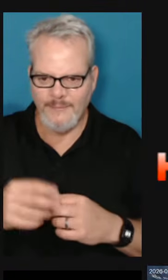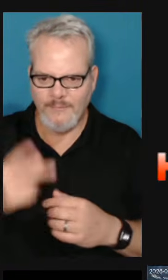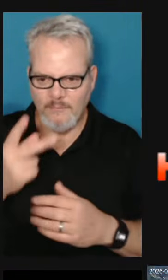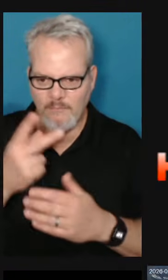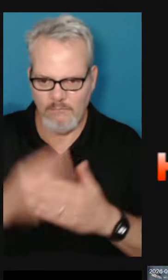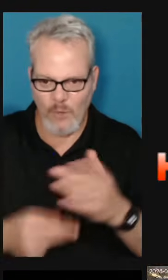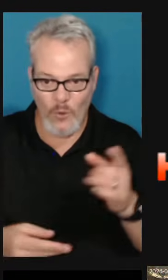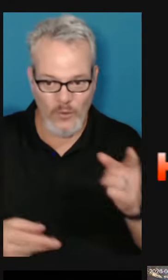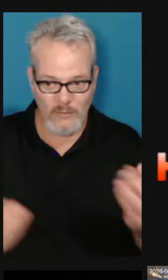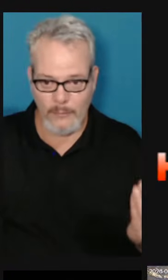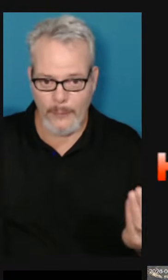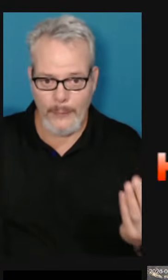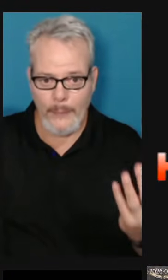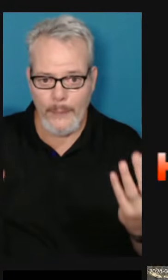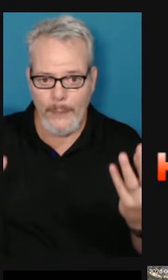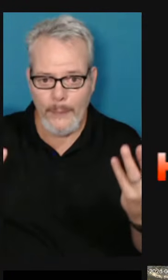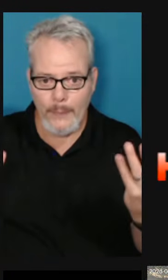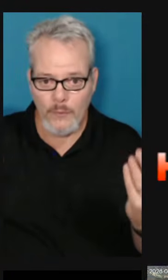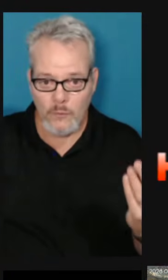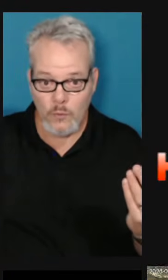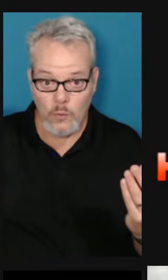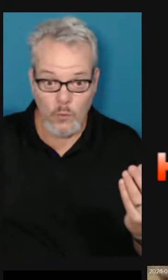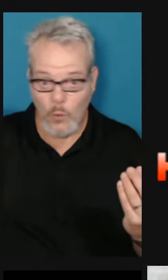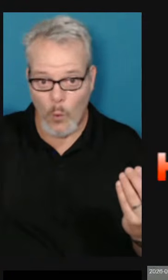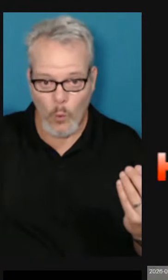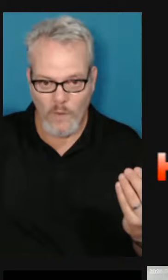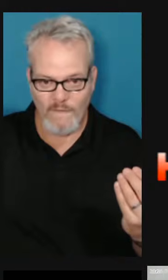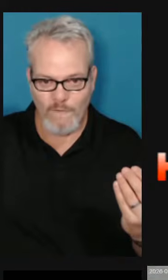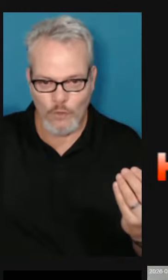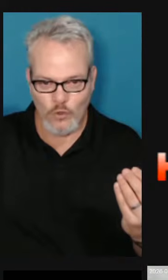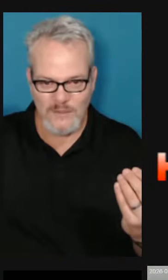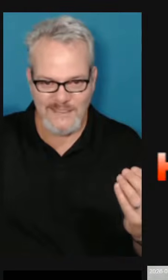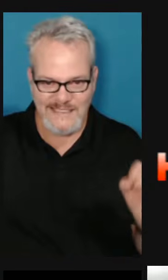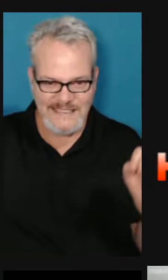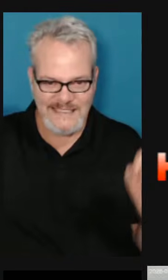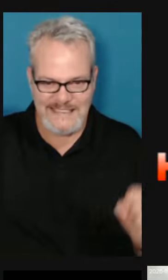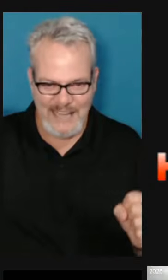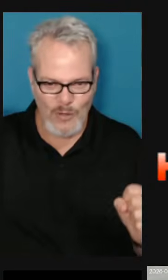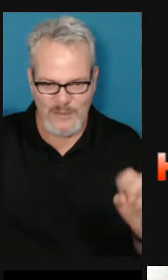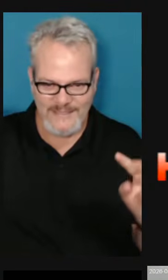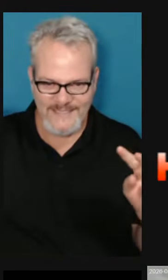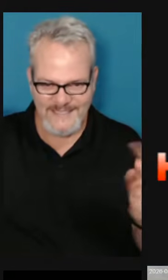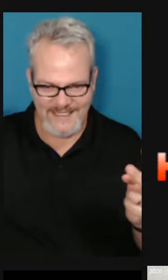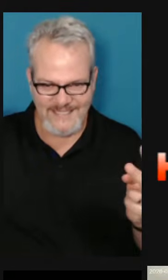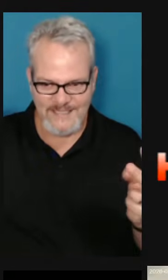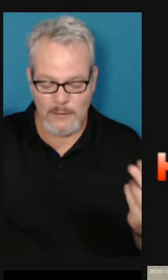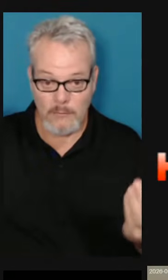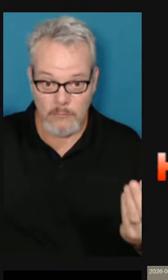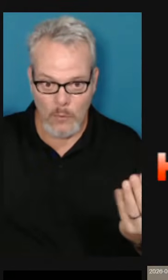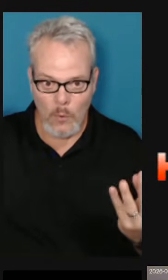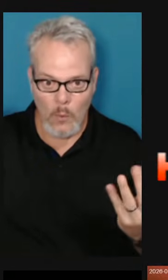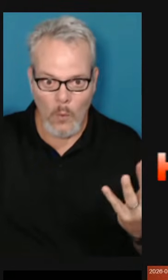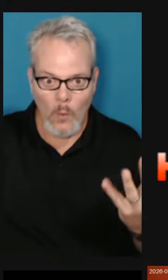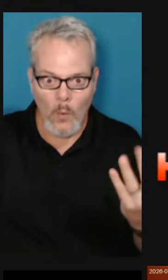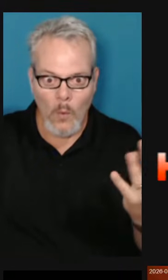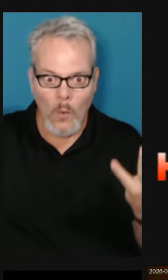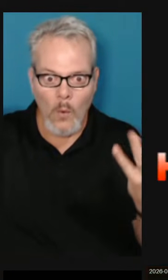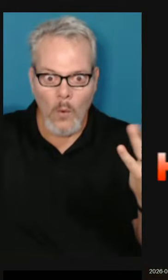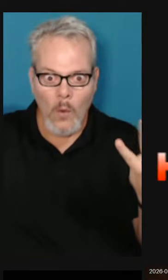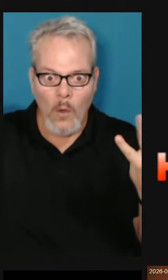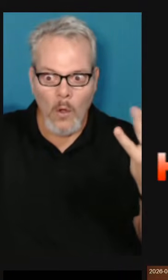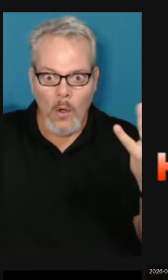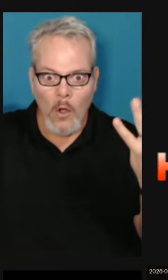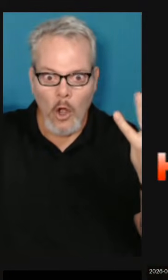vents glowing, north vent overflowing first, south vent joins in. Then they both ramp up. Both fountains are about the same